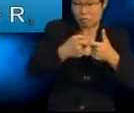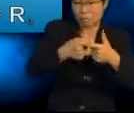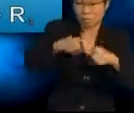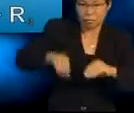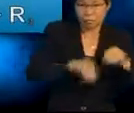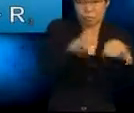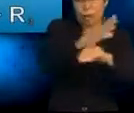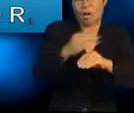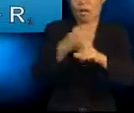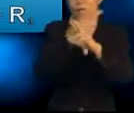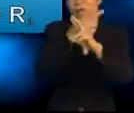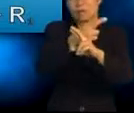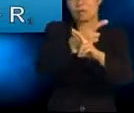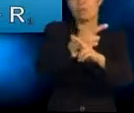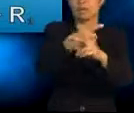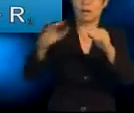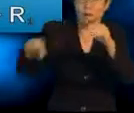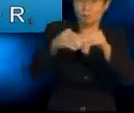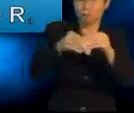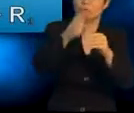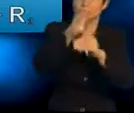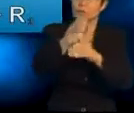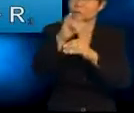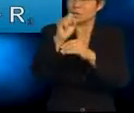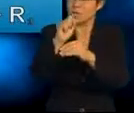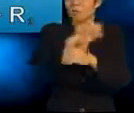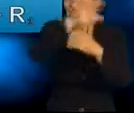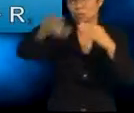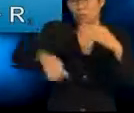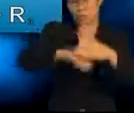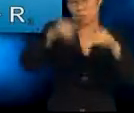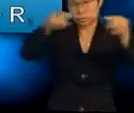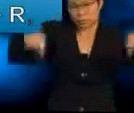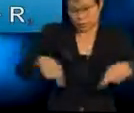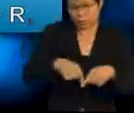resistance adds to the total resistance of the entire circuit.